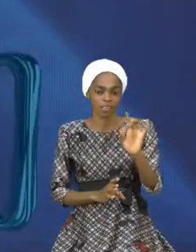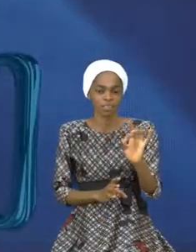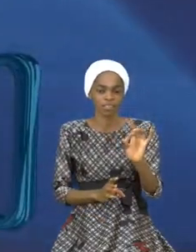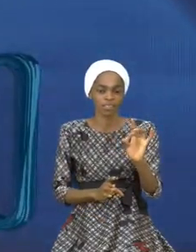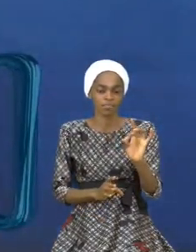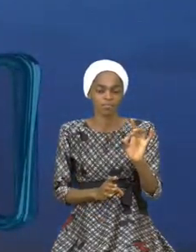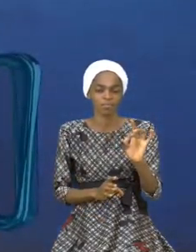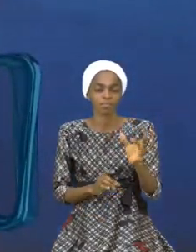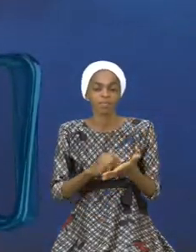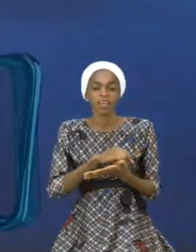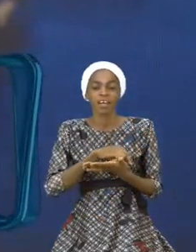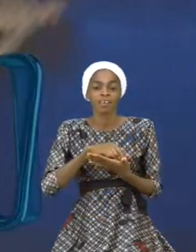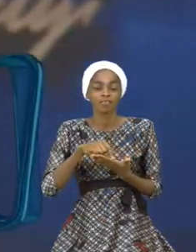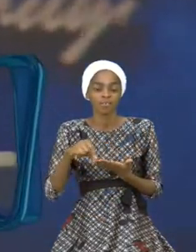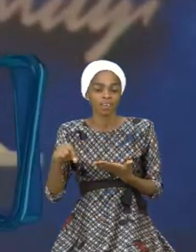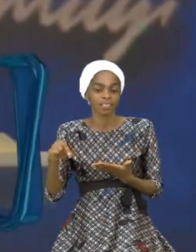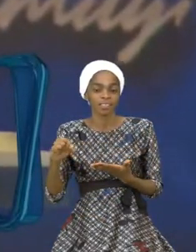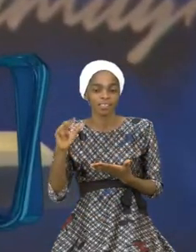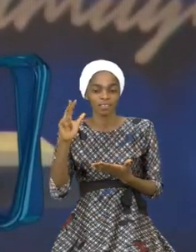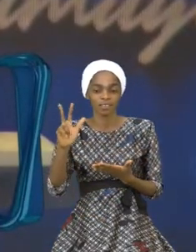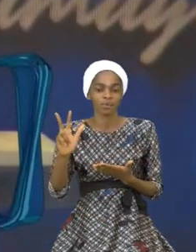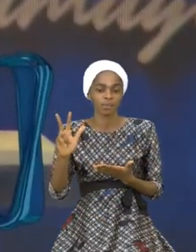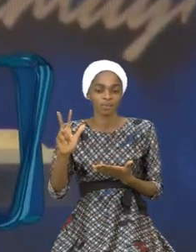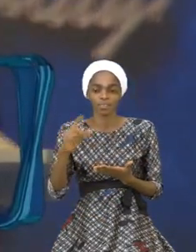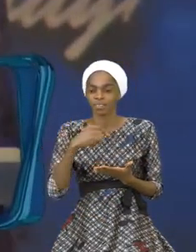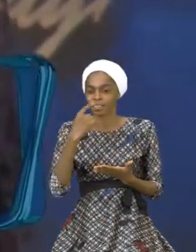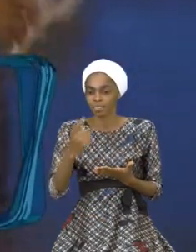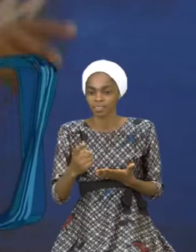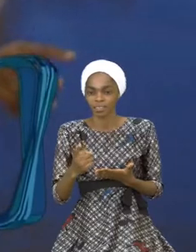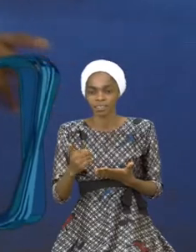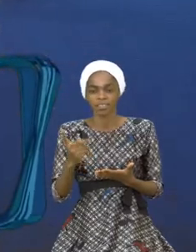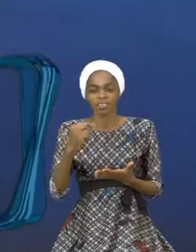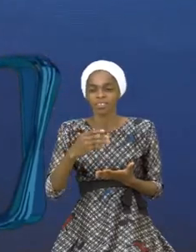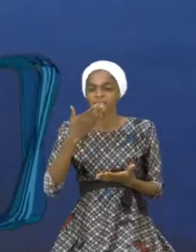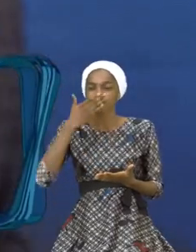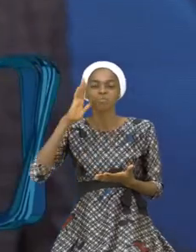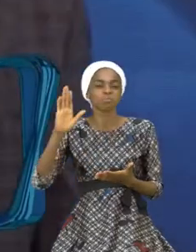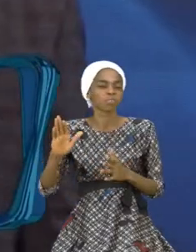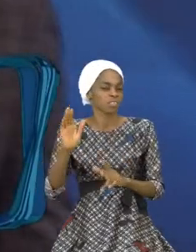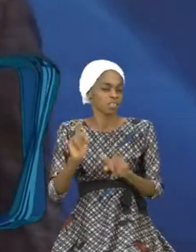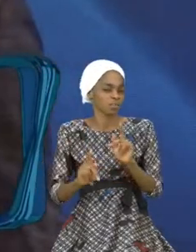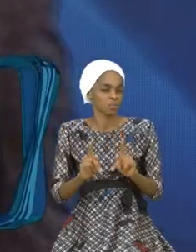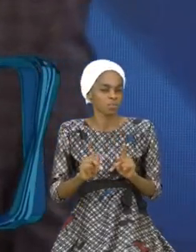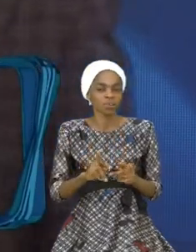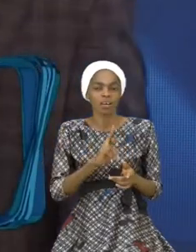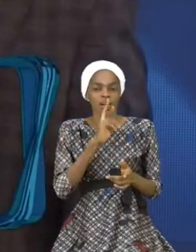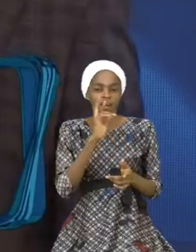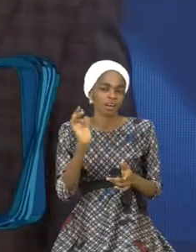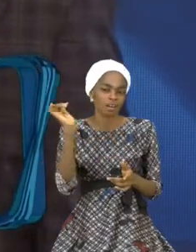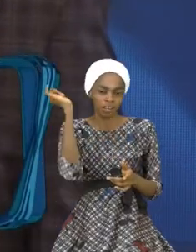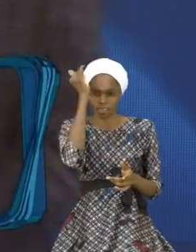each i'm reading from verse 3 it says the wicked eyes stretched from the